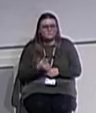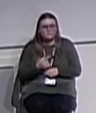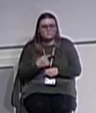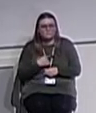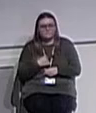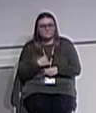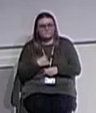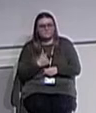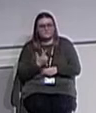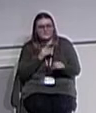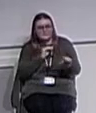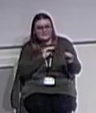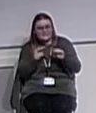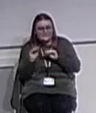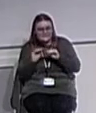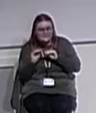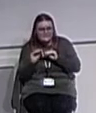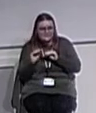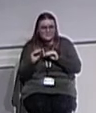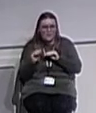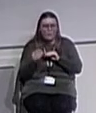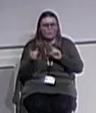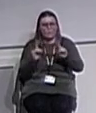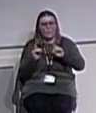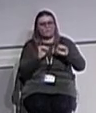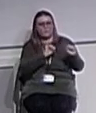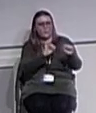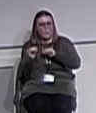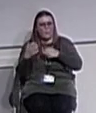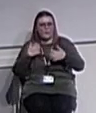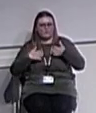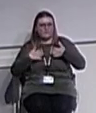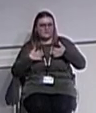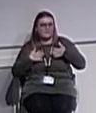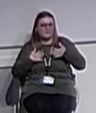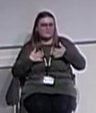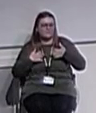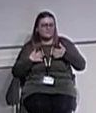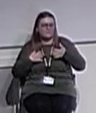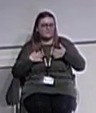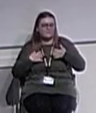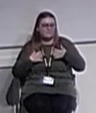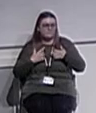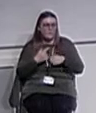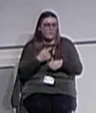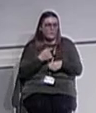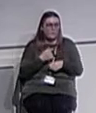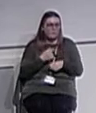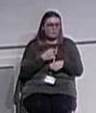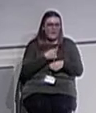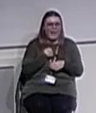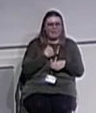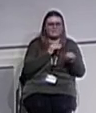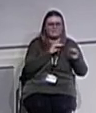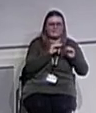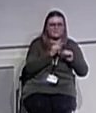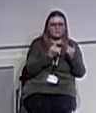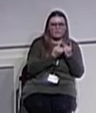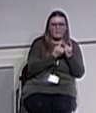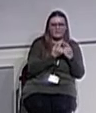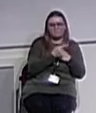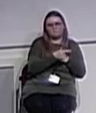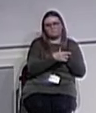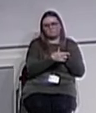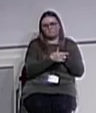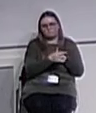So I do the microbiology bits along with a team of other people who are doing research in microbiology, where somebody else can talk about cell membranes or bits